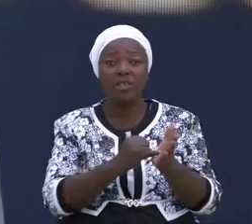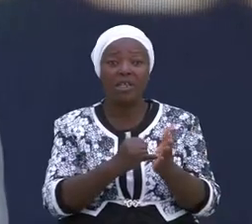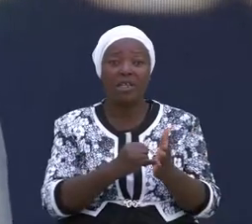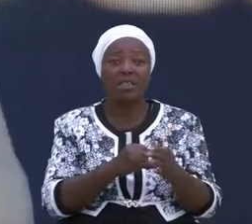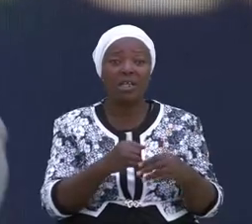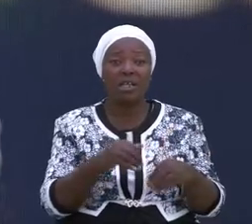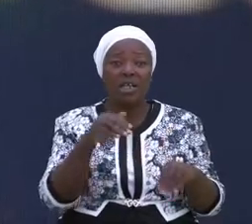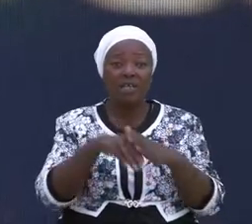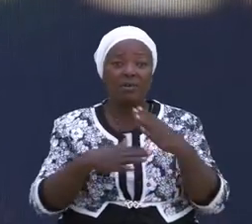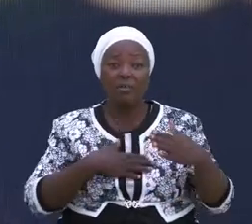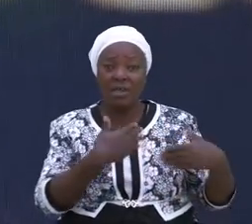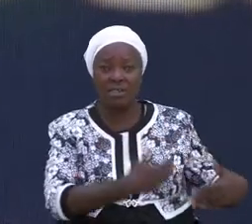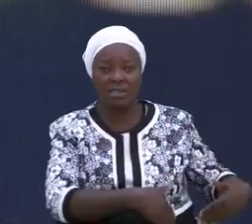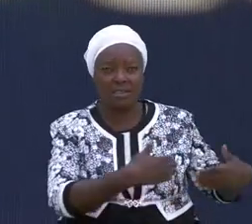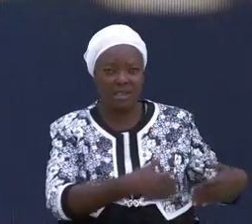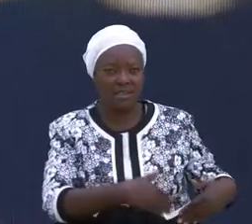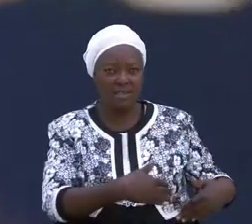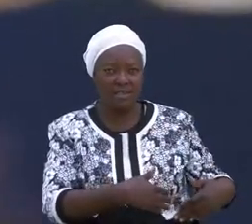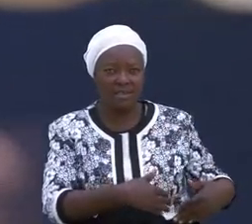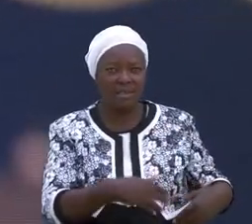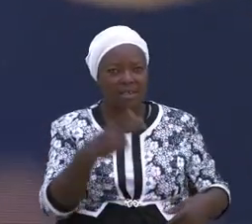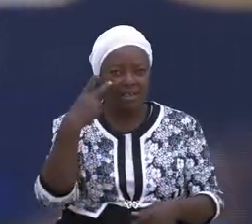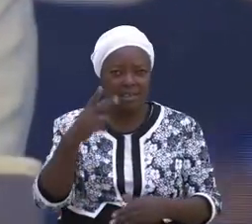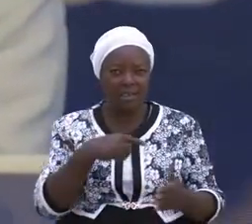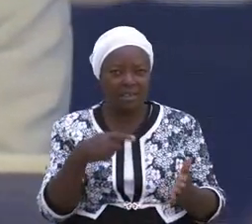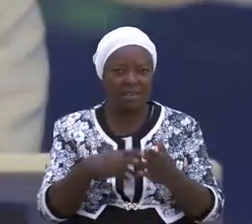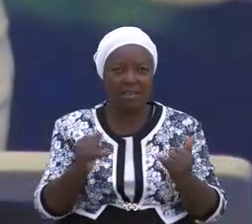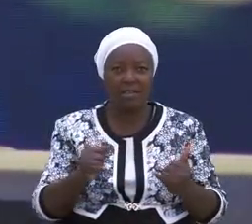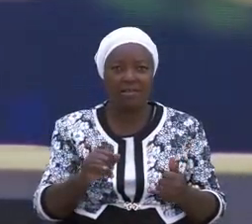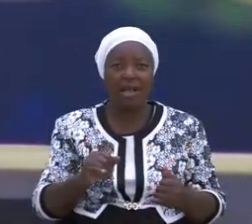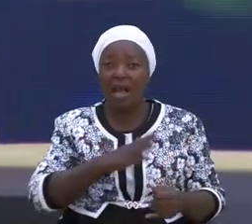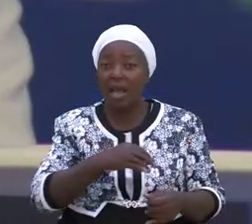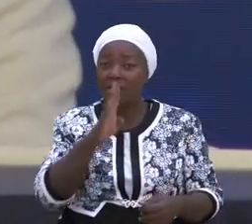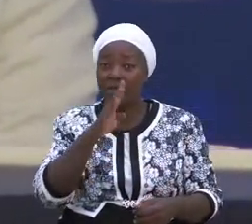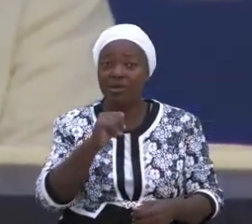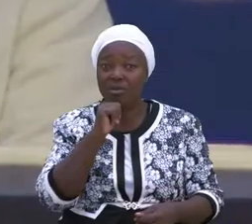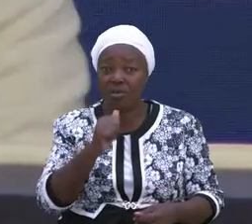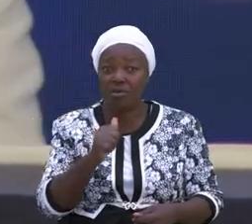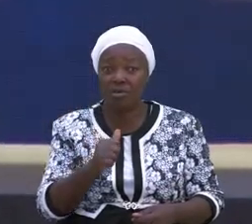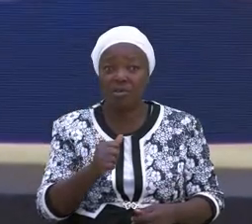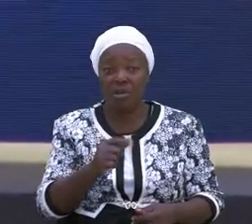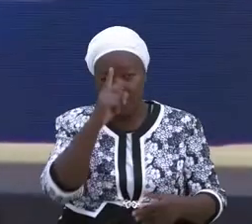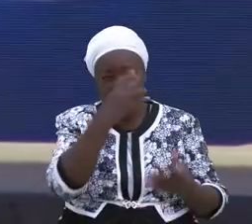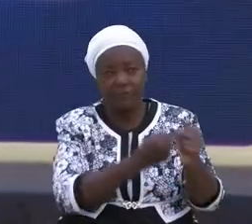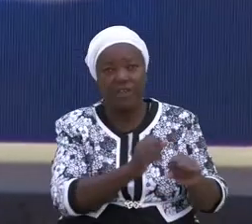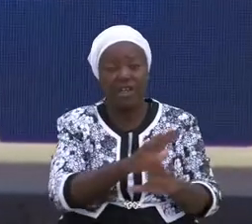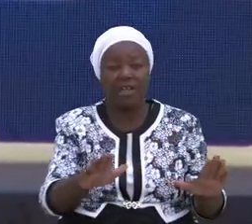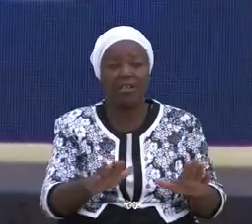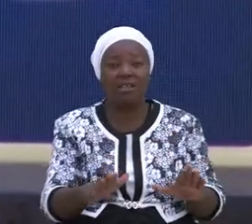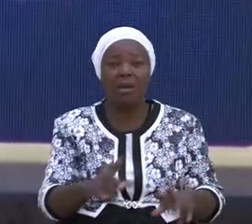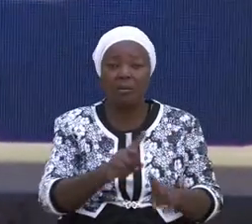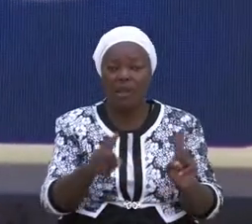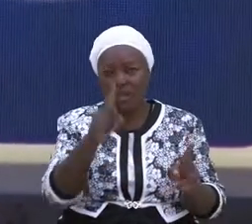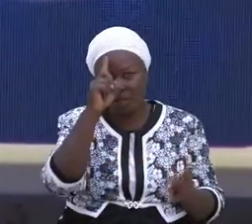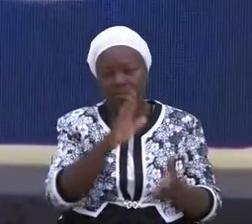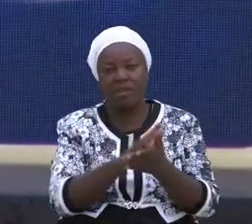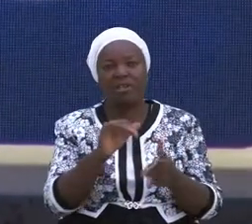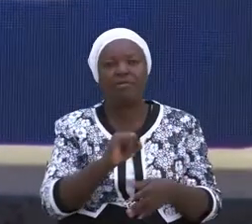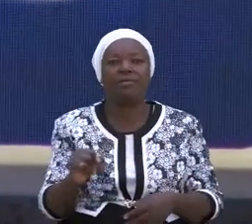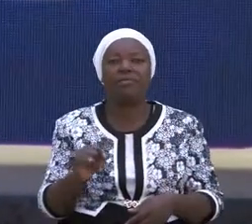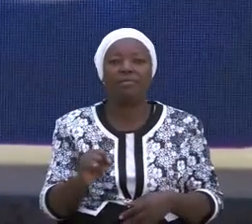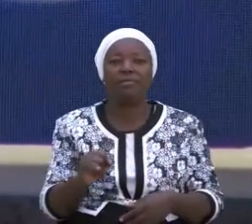my side. Look at this, and be not faithless, but believing. That's what the Lord